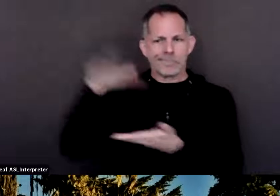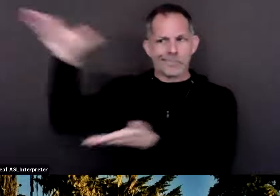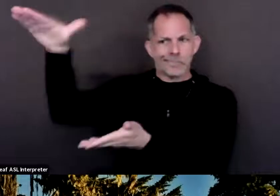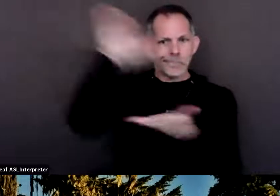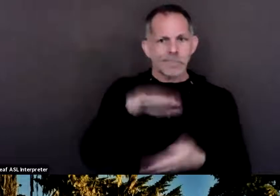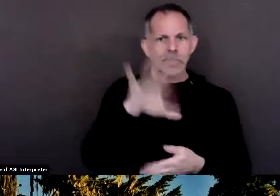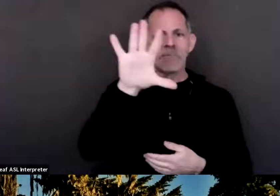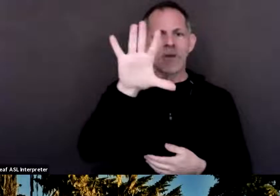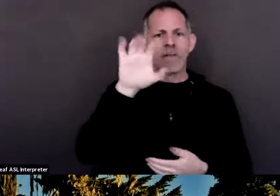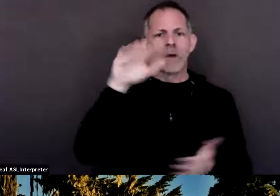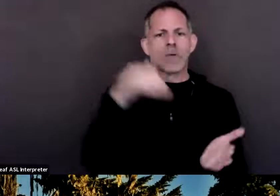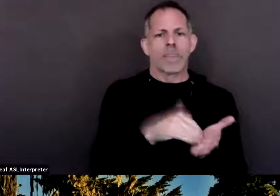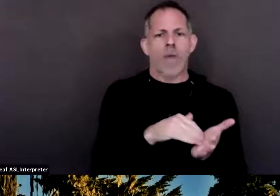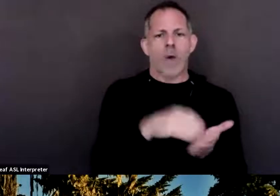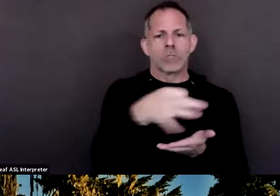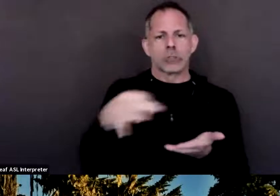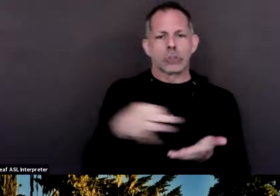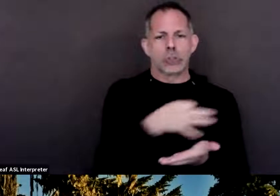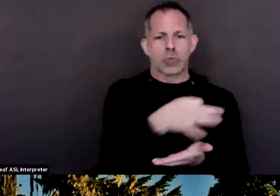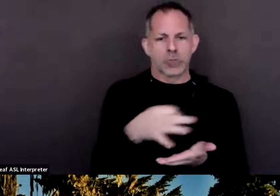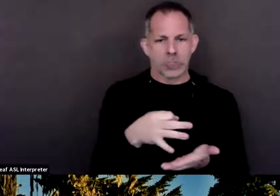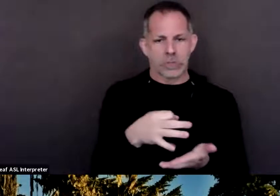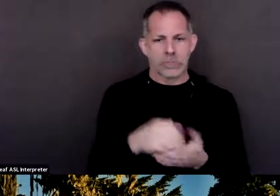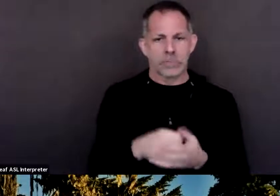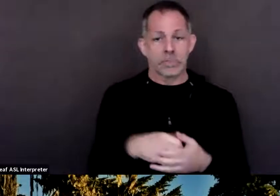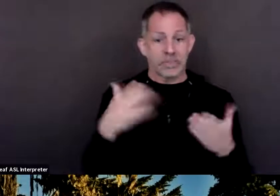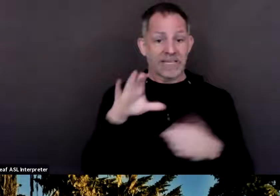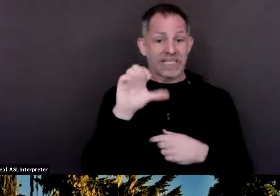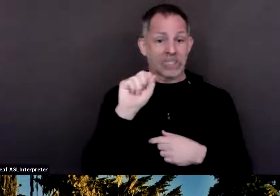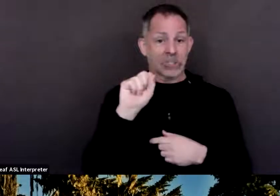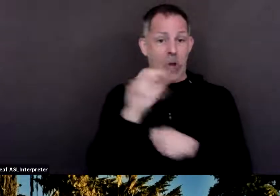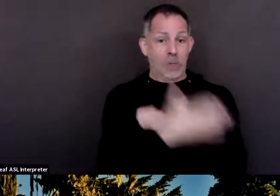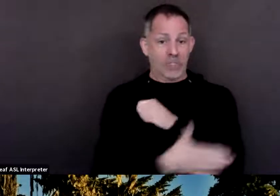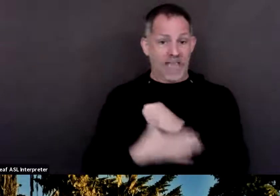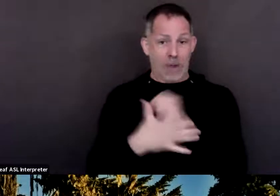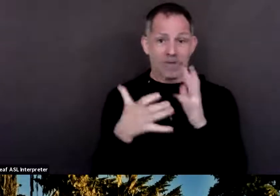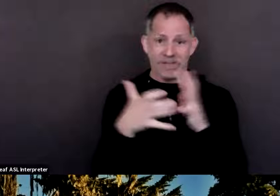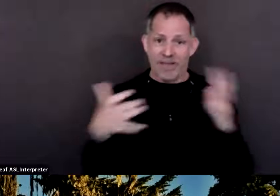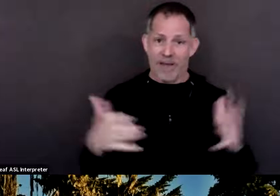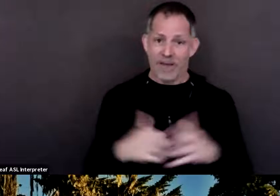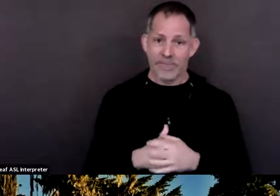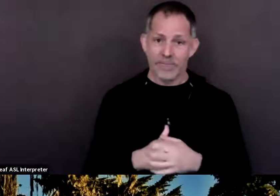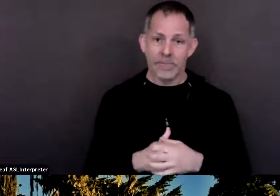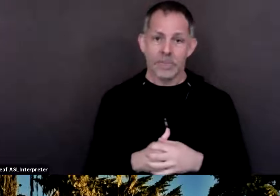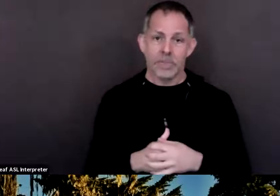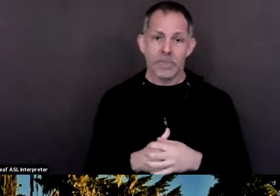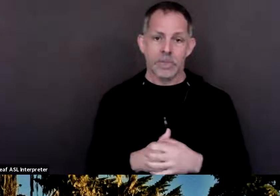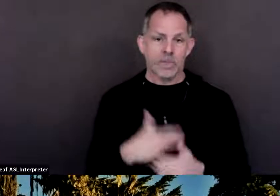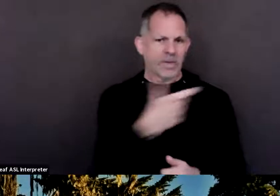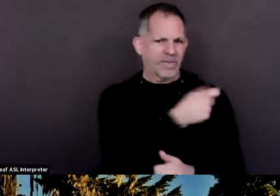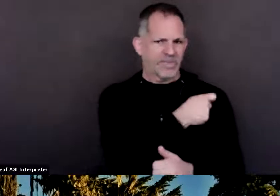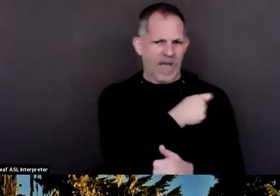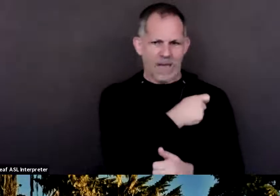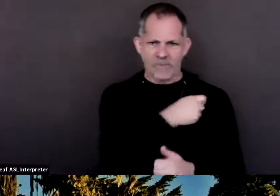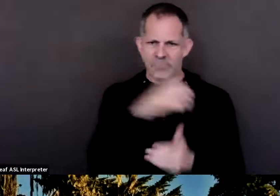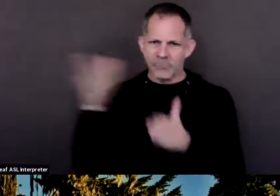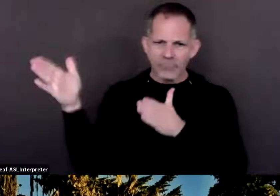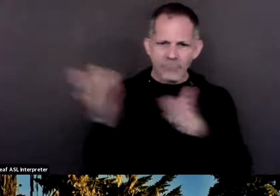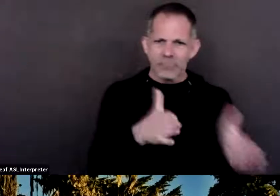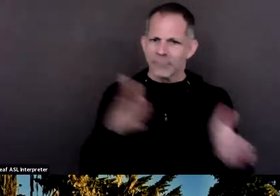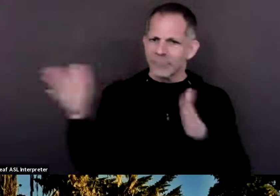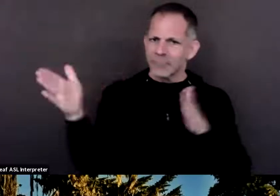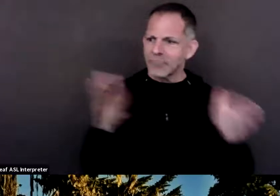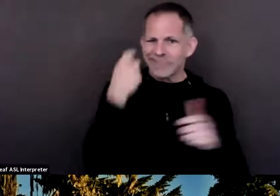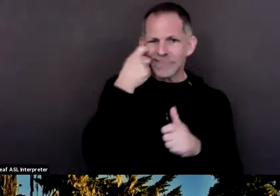It's quite a milestone. Vaccine supplies look to be pretty similar to recent weeks. The data I saw yesterday showed we